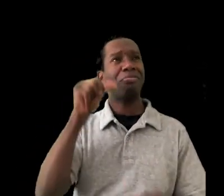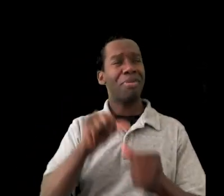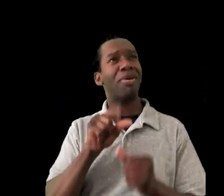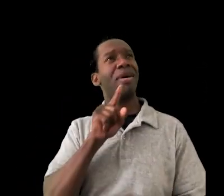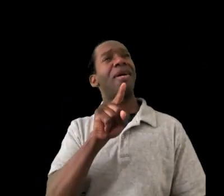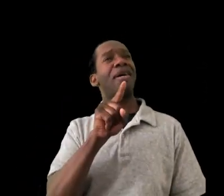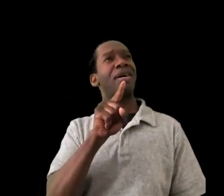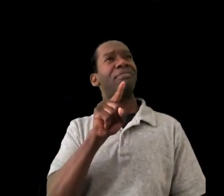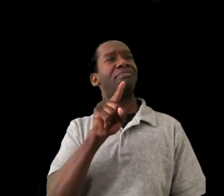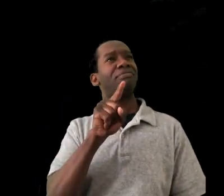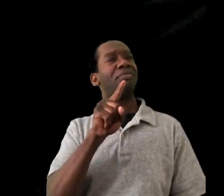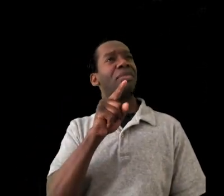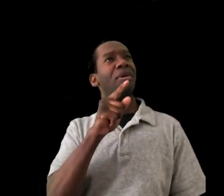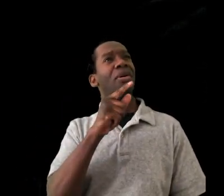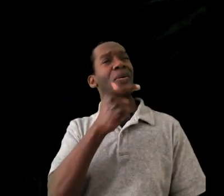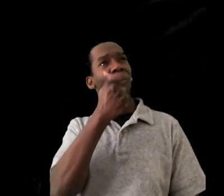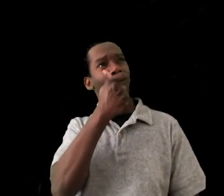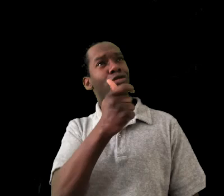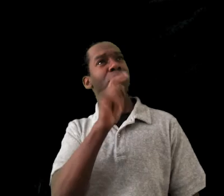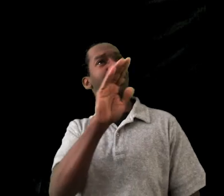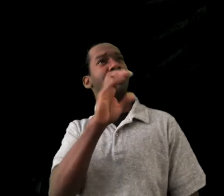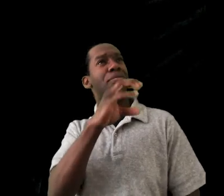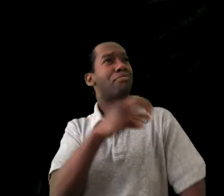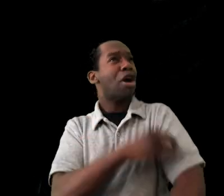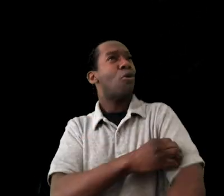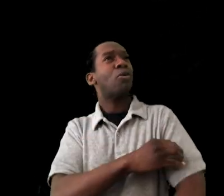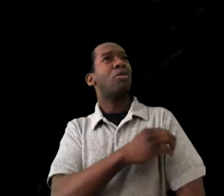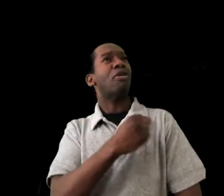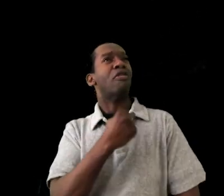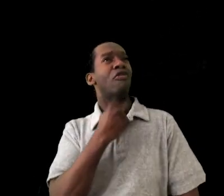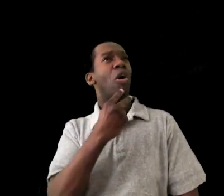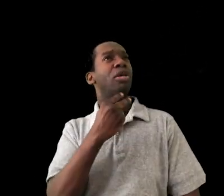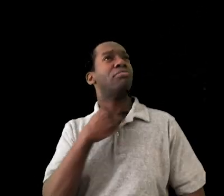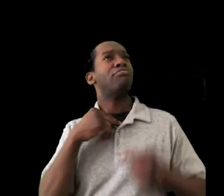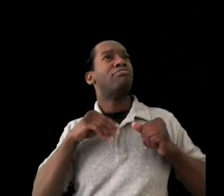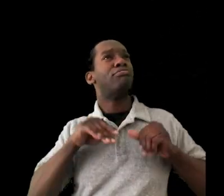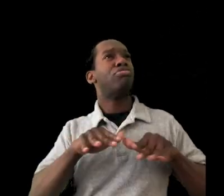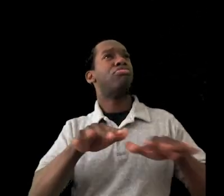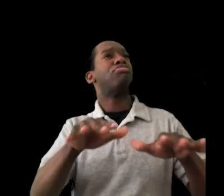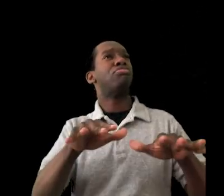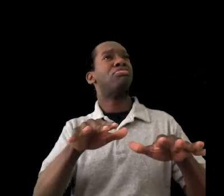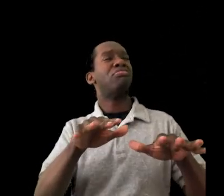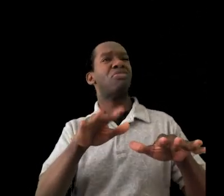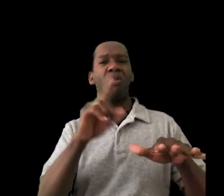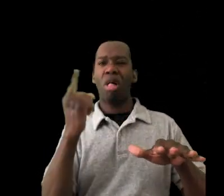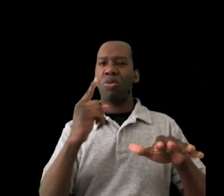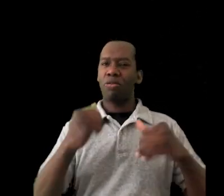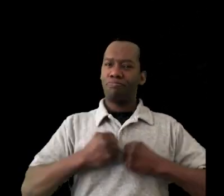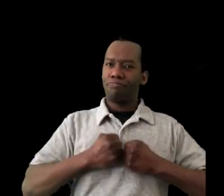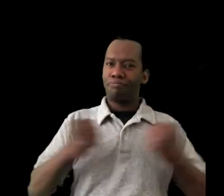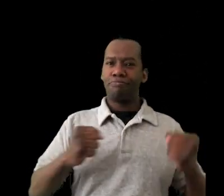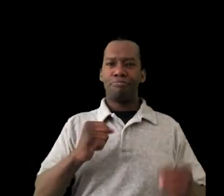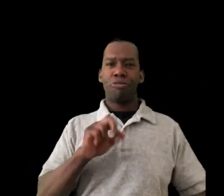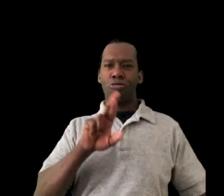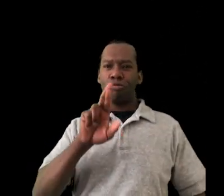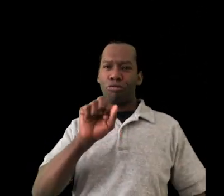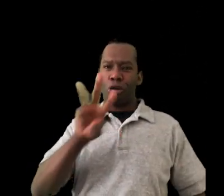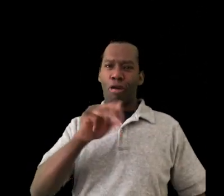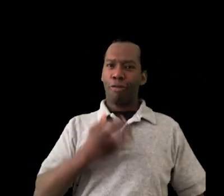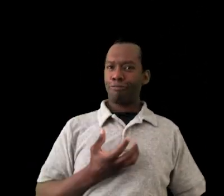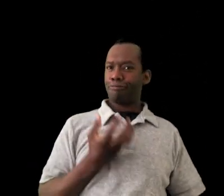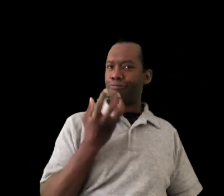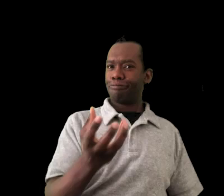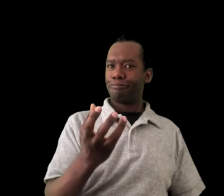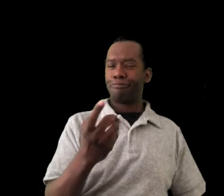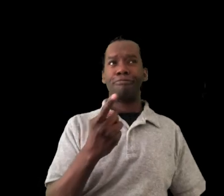Davenport was the first black actor I saw on the Boston stage. And I remember to this day what it was like to witness